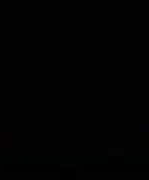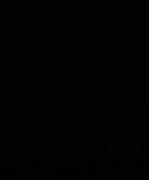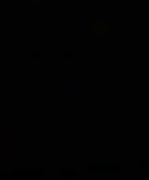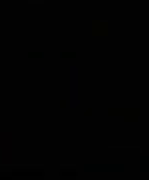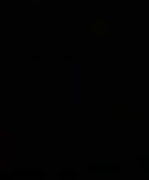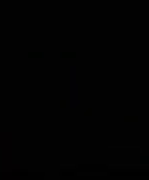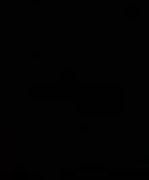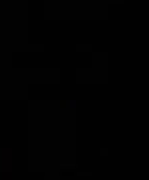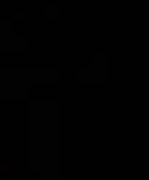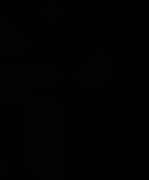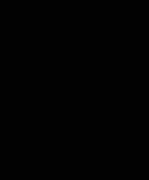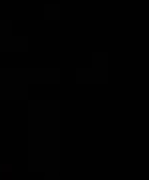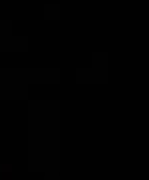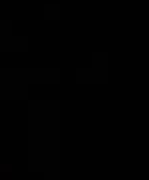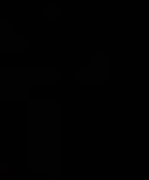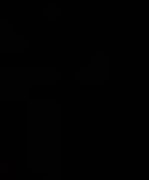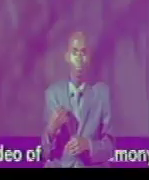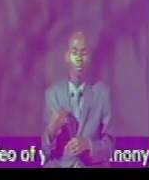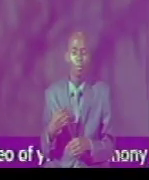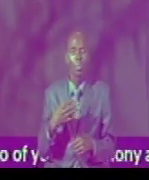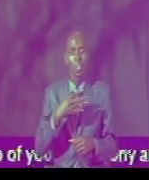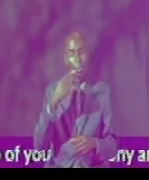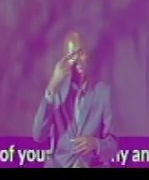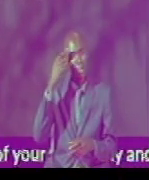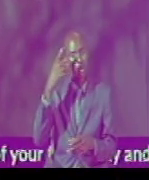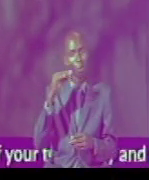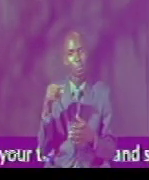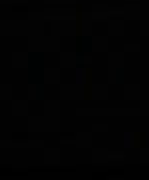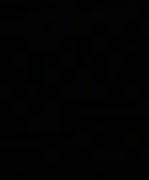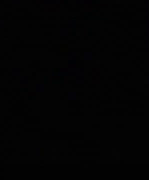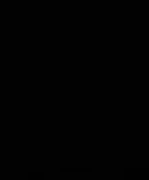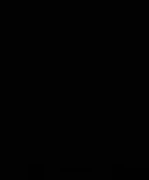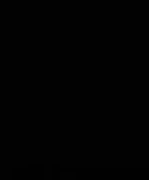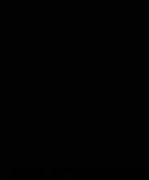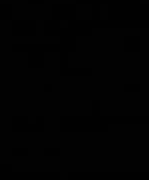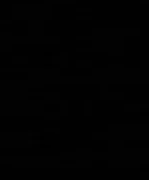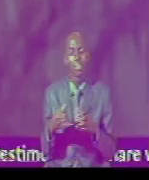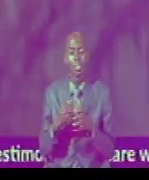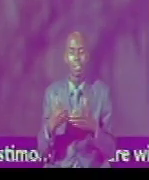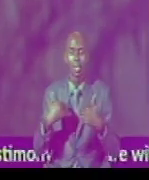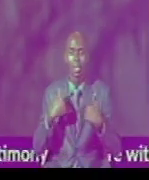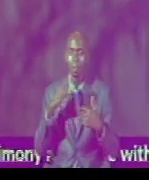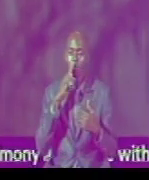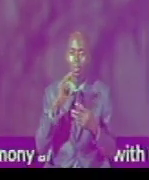be monitoring me. So the thing was very hard for me.